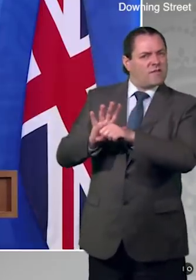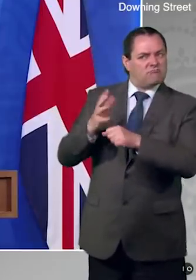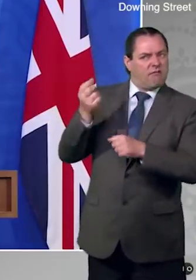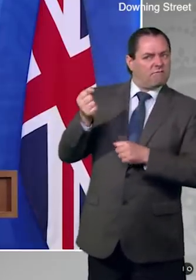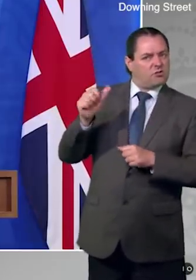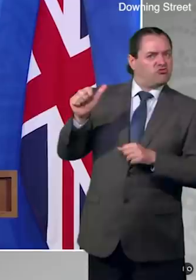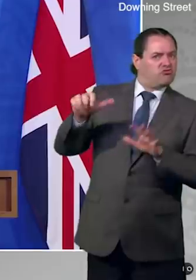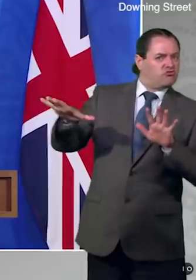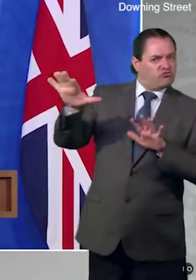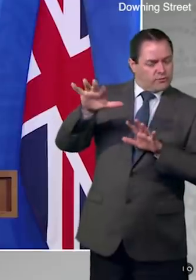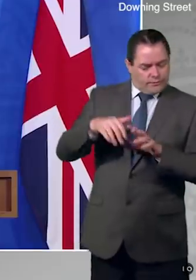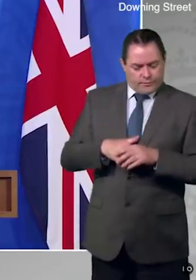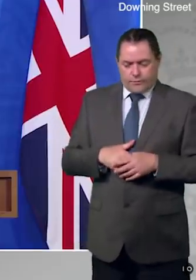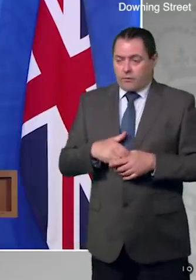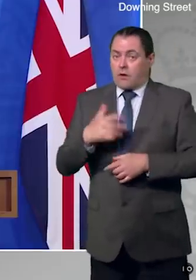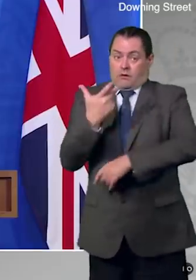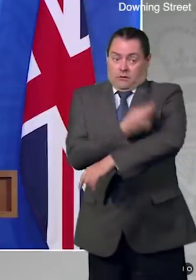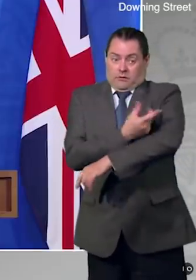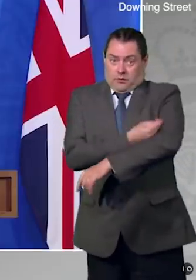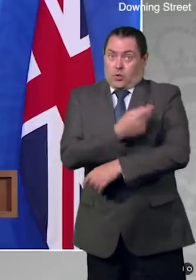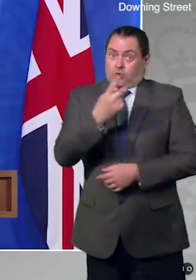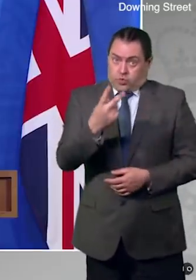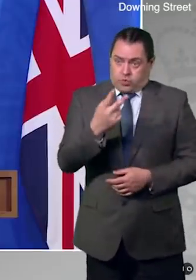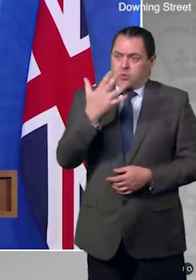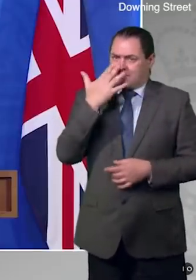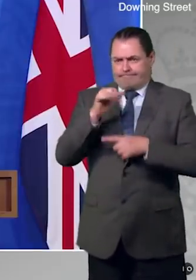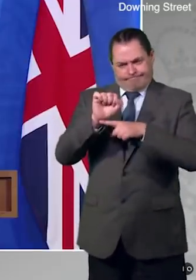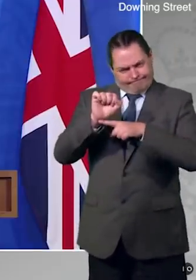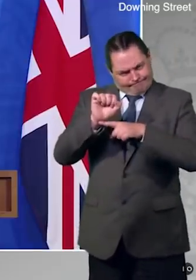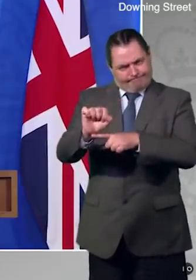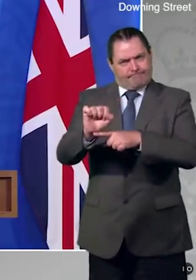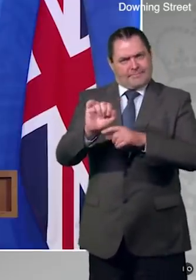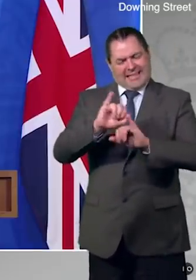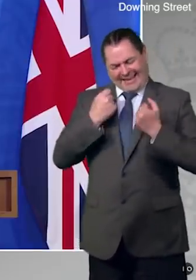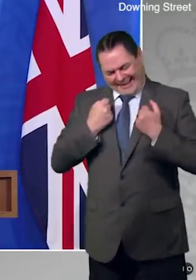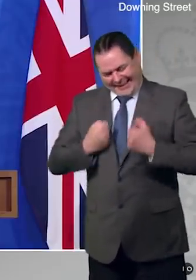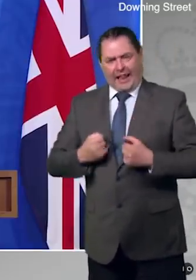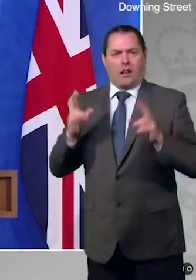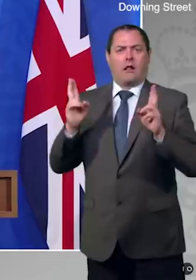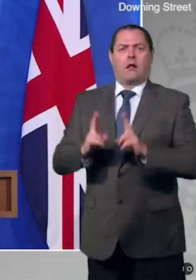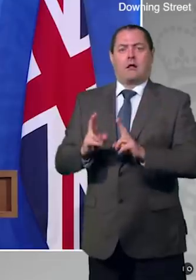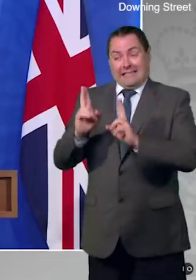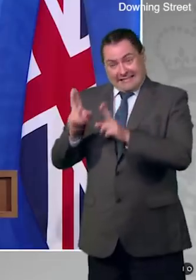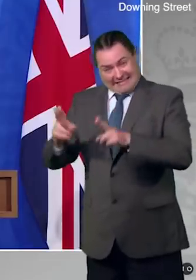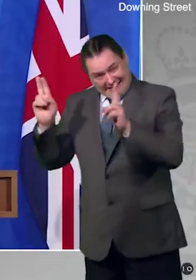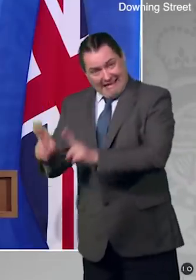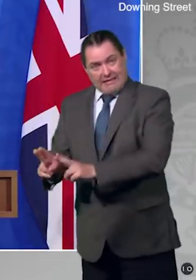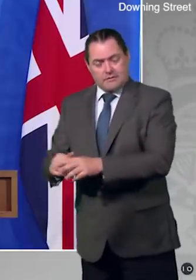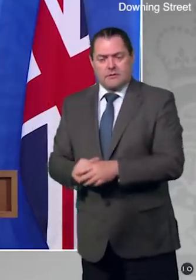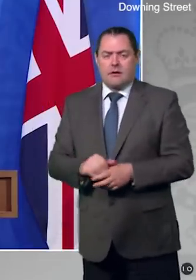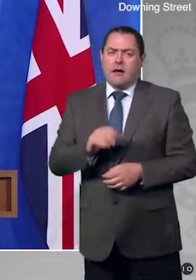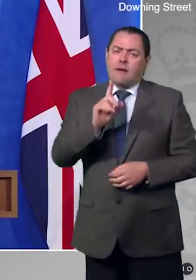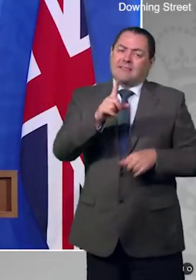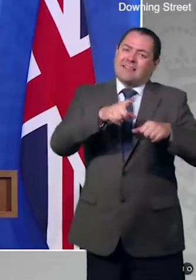protection against serious illness and death. But there are still millions of younger adults who have not been vaccinated,